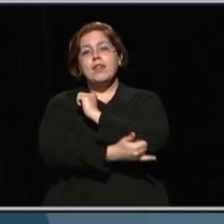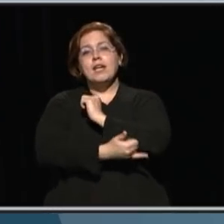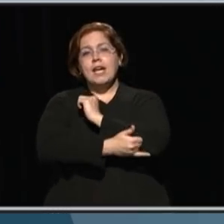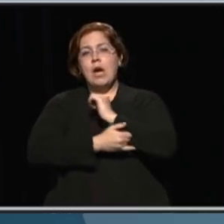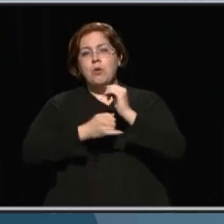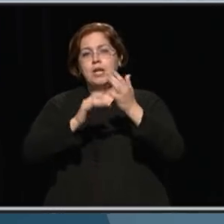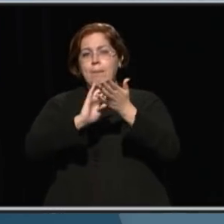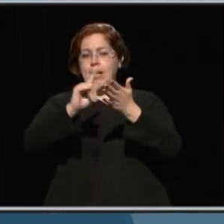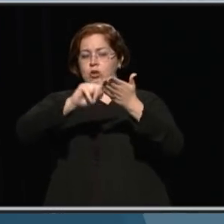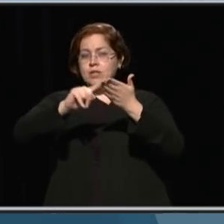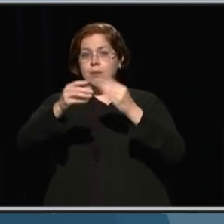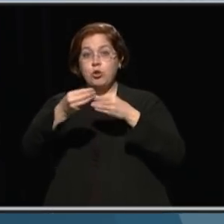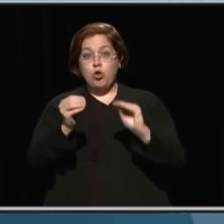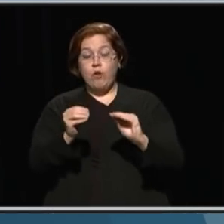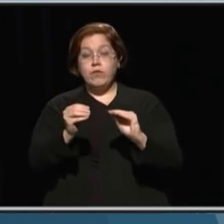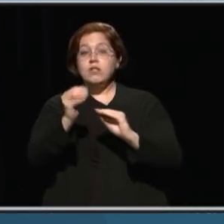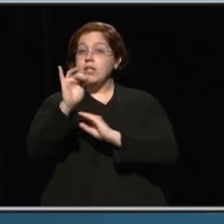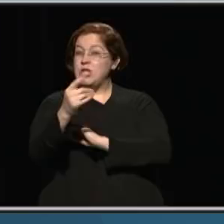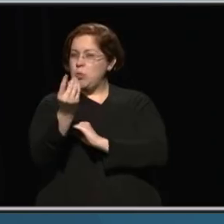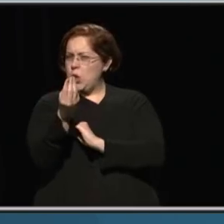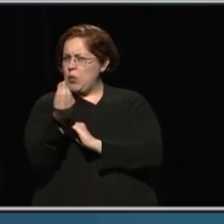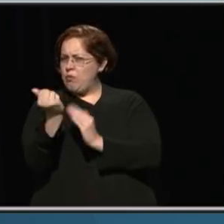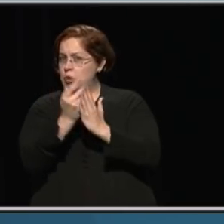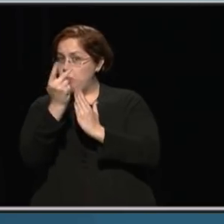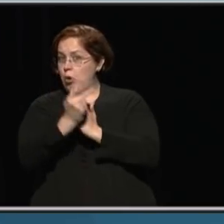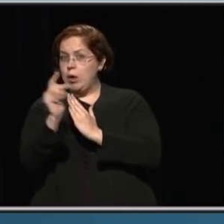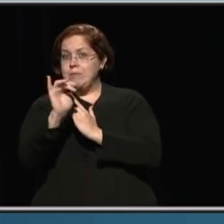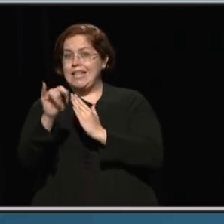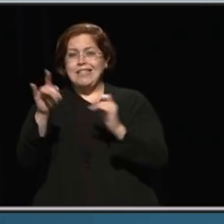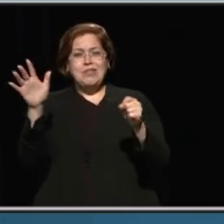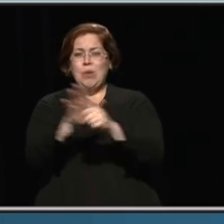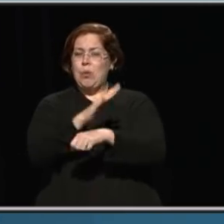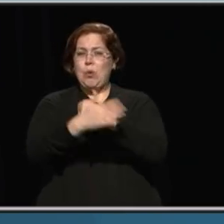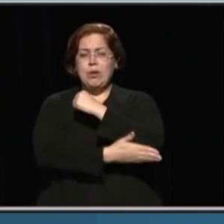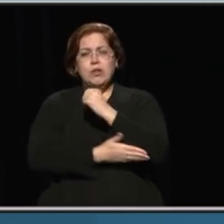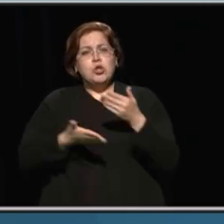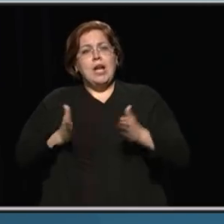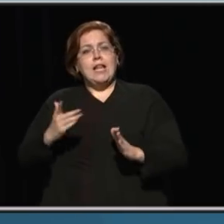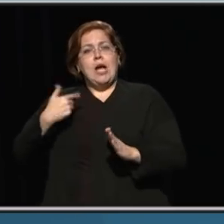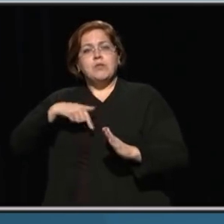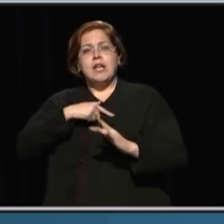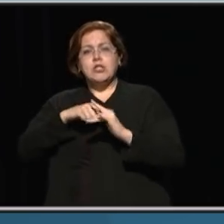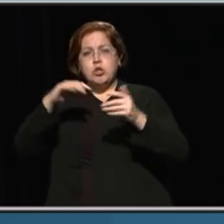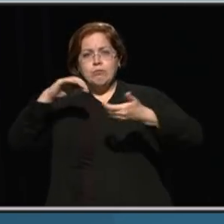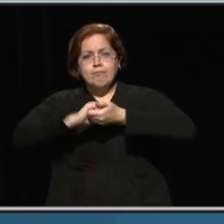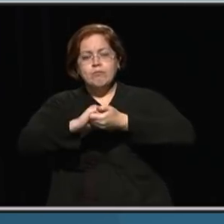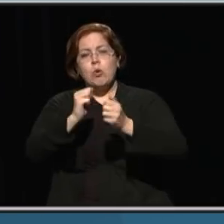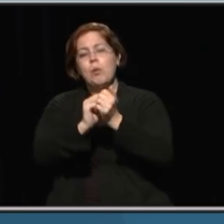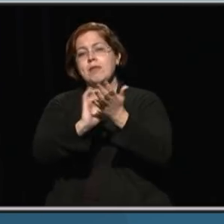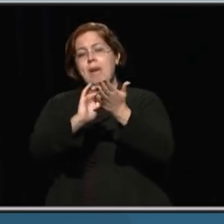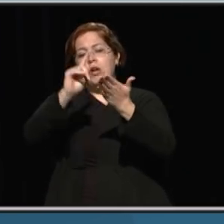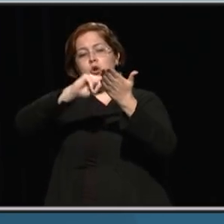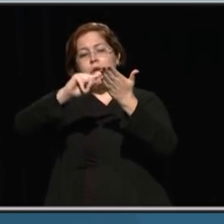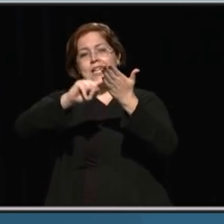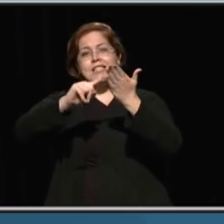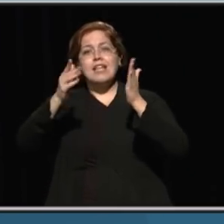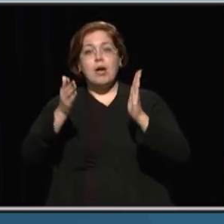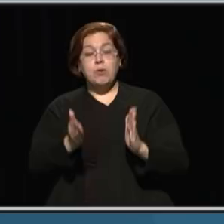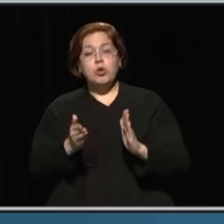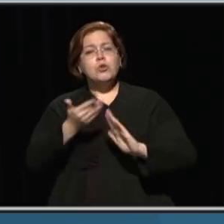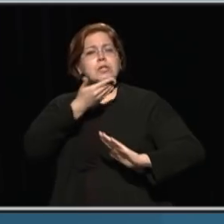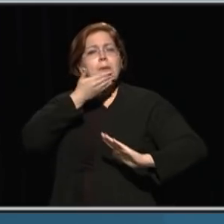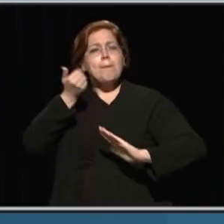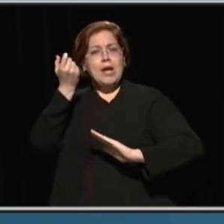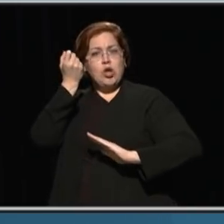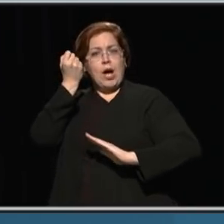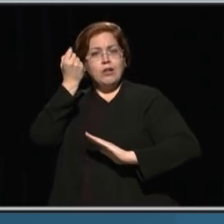Office. This is one of the few programs like it in the country, and it allows Metro Health to collaborate with the Medical Examiner's Office to better